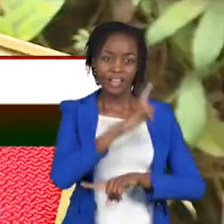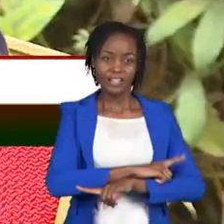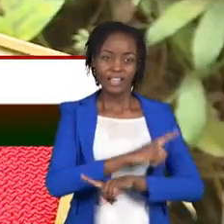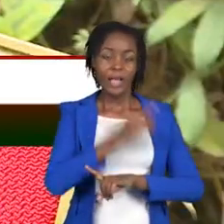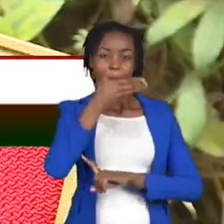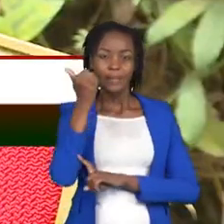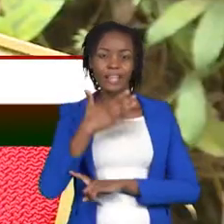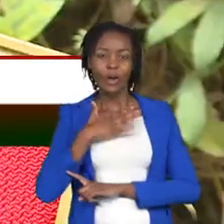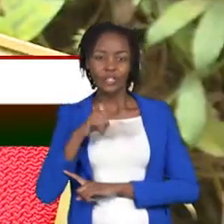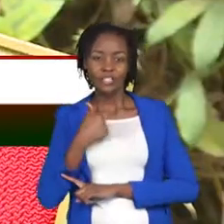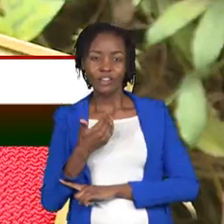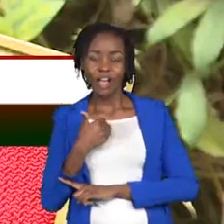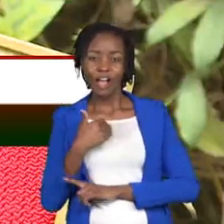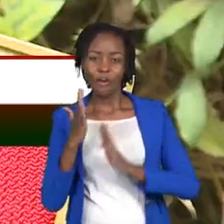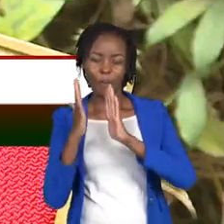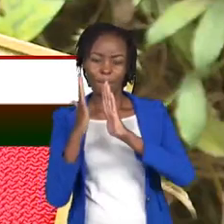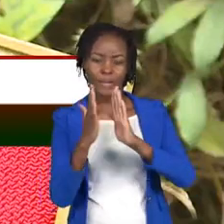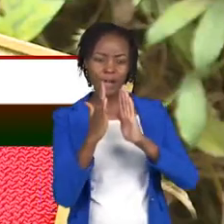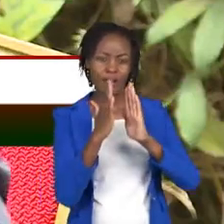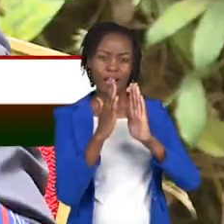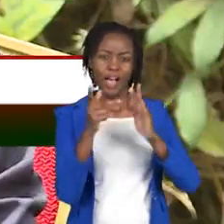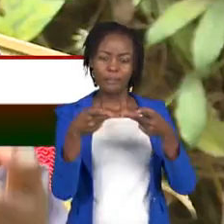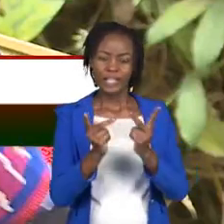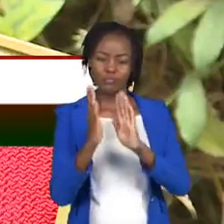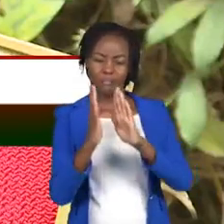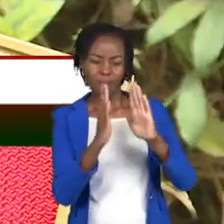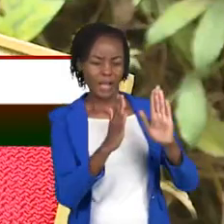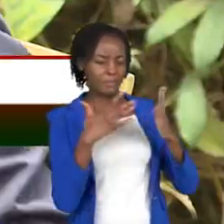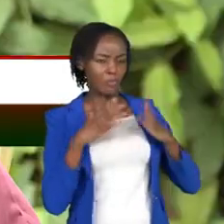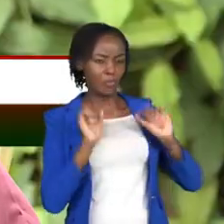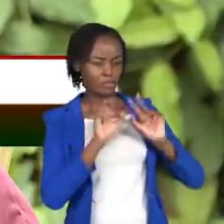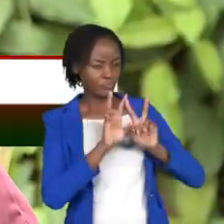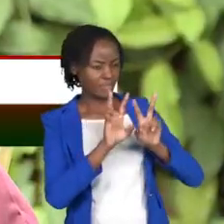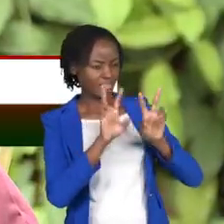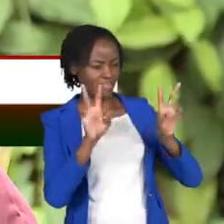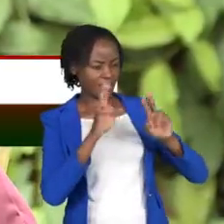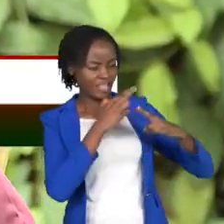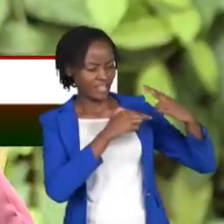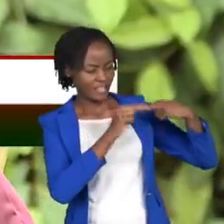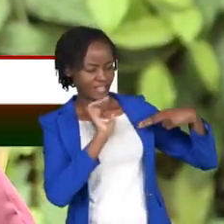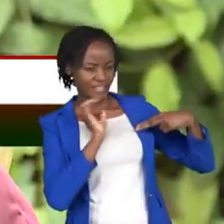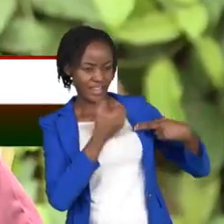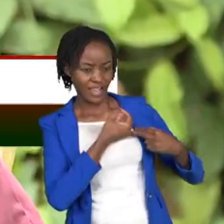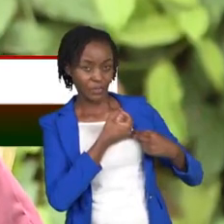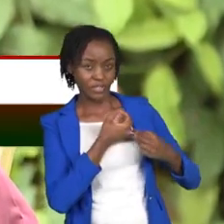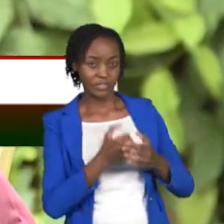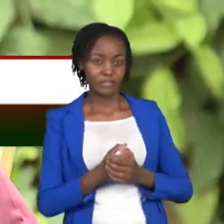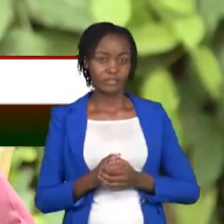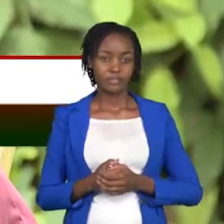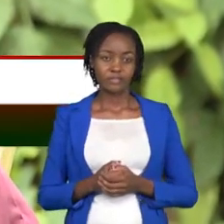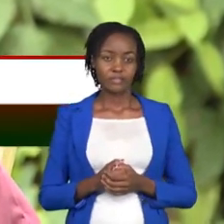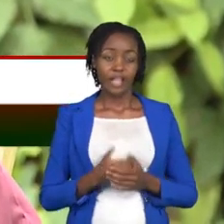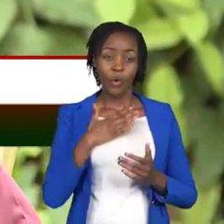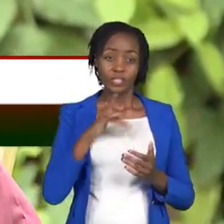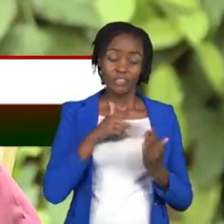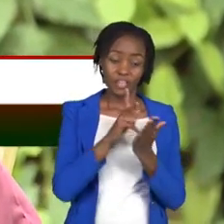museum, a place that we can go and see, and children can walk and young people can walk through. That is how we preserve history. And when